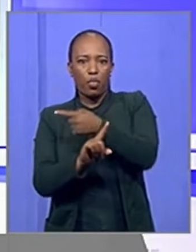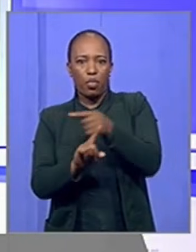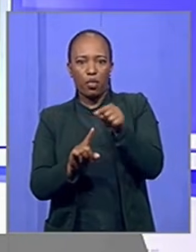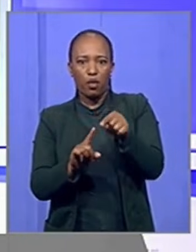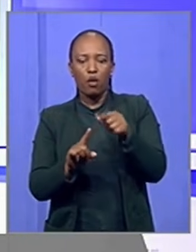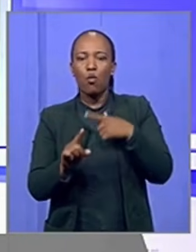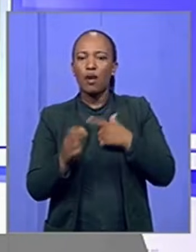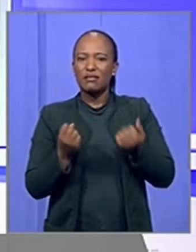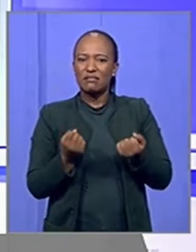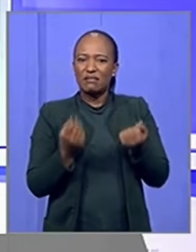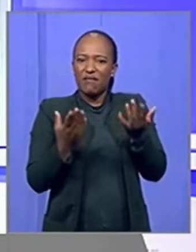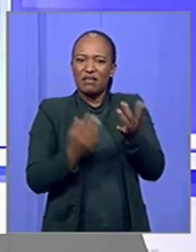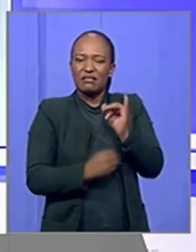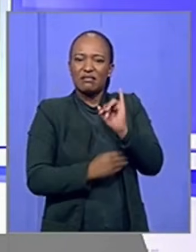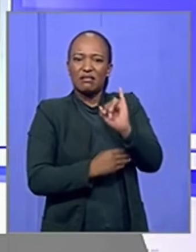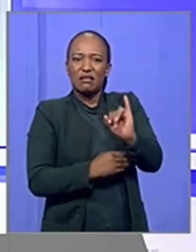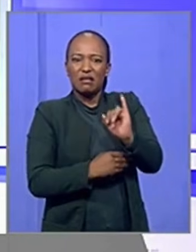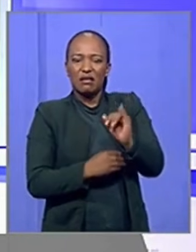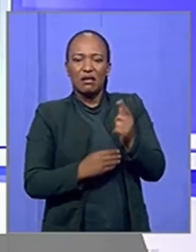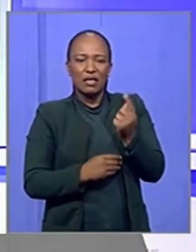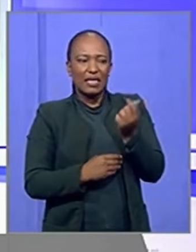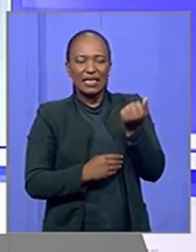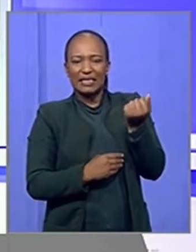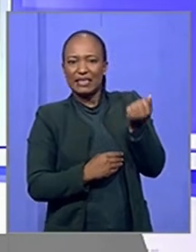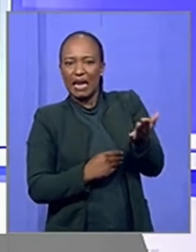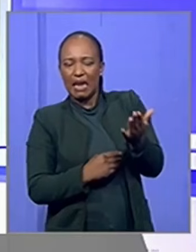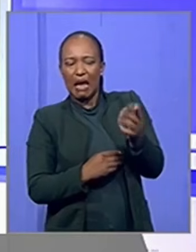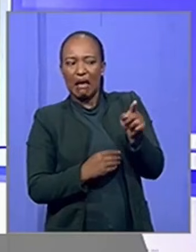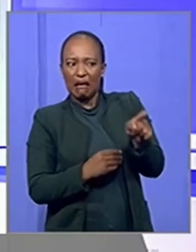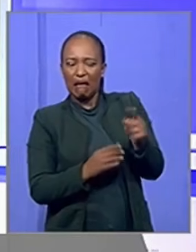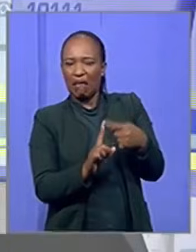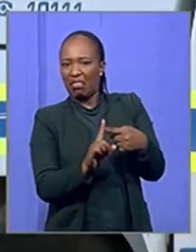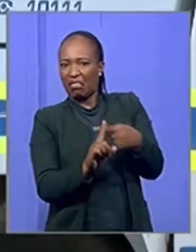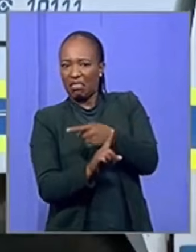fokolang ya ditshebeletso le kabo ya dithendara hara tse ding.